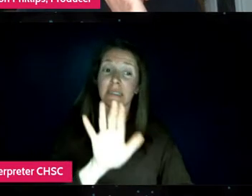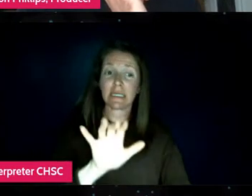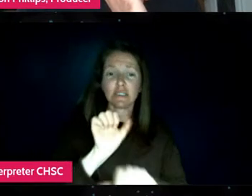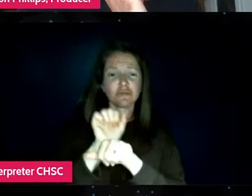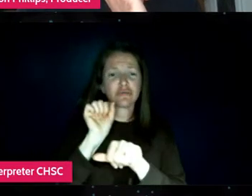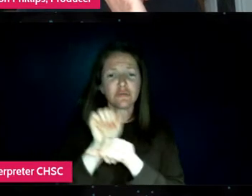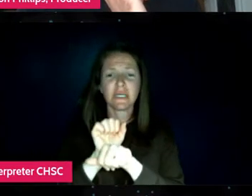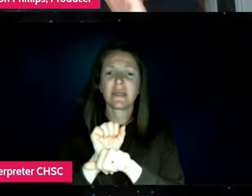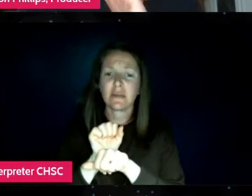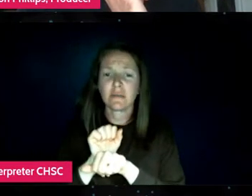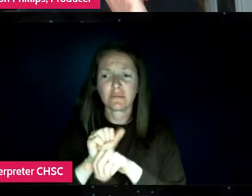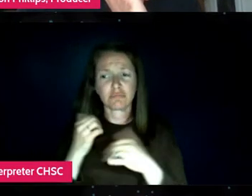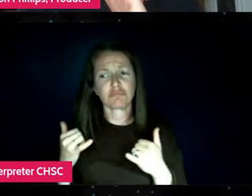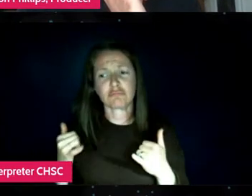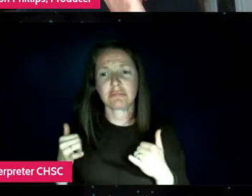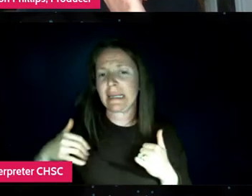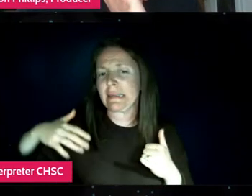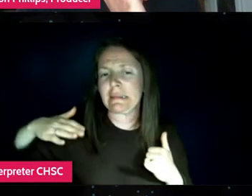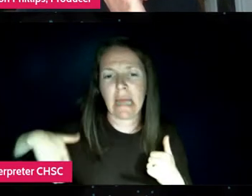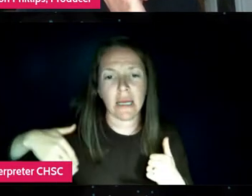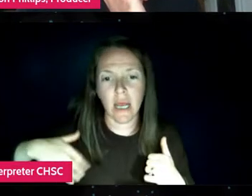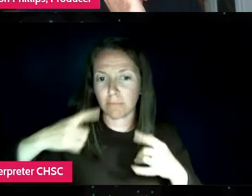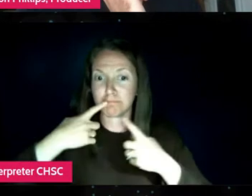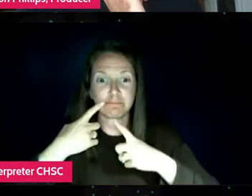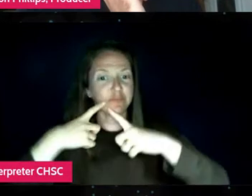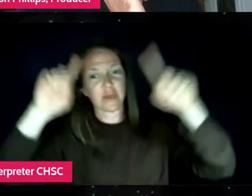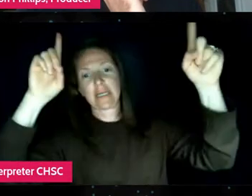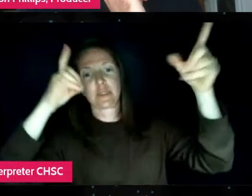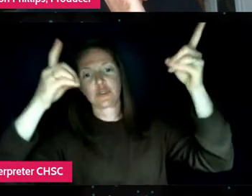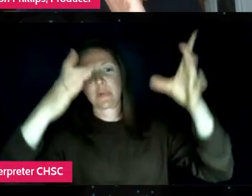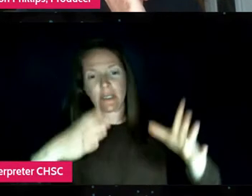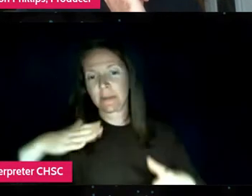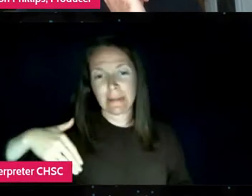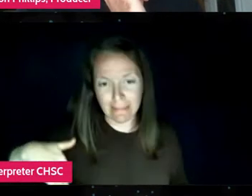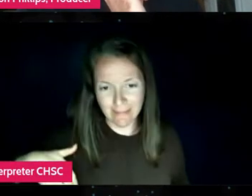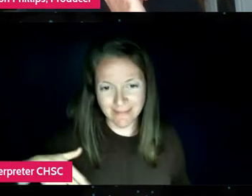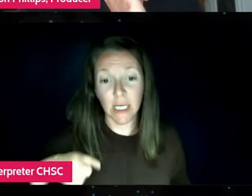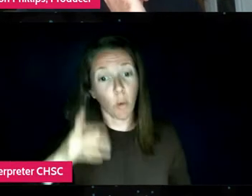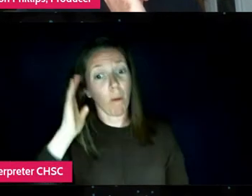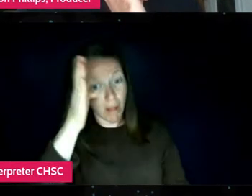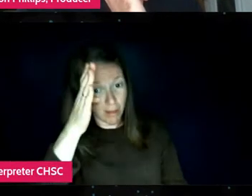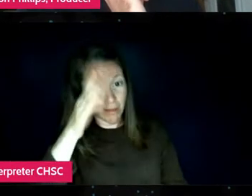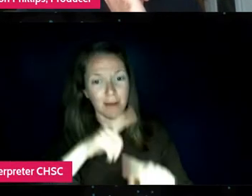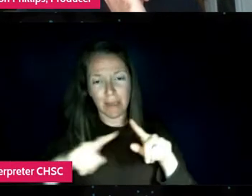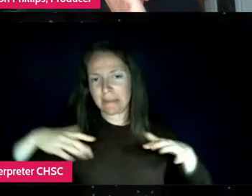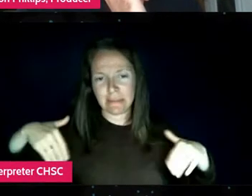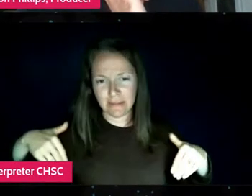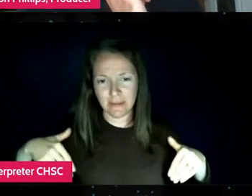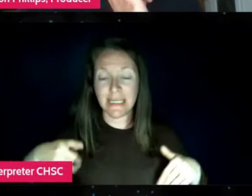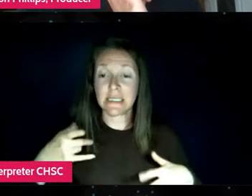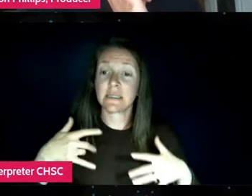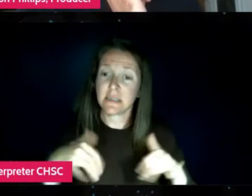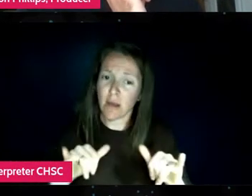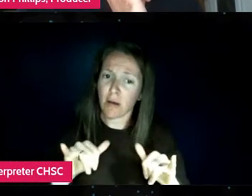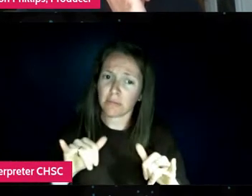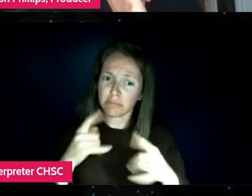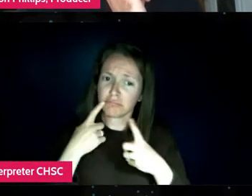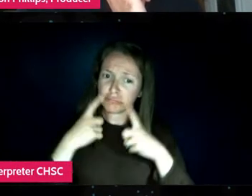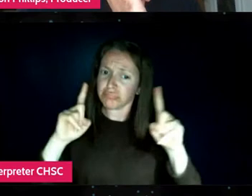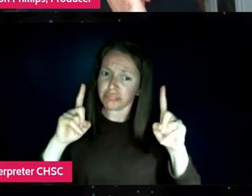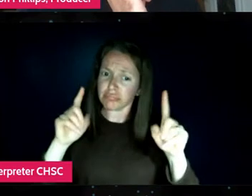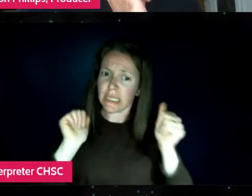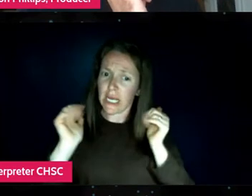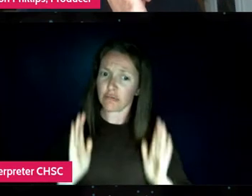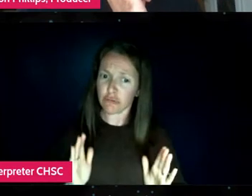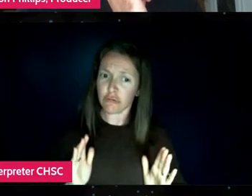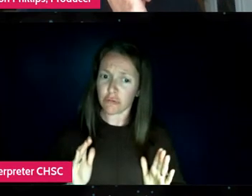the well-known director that he would soon come to be, he was still a notable actor. And he was